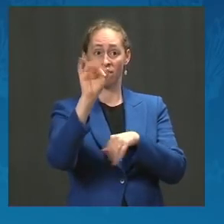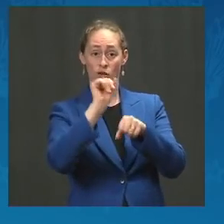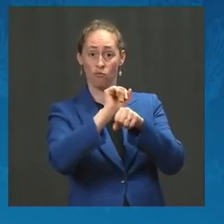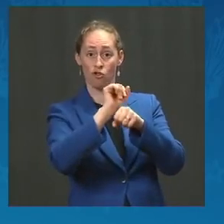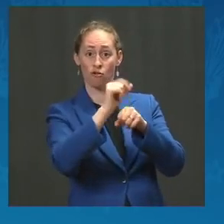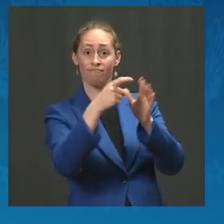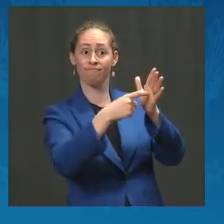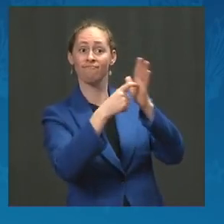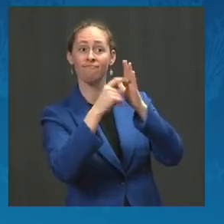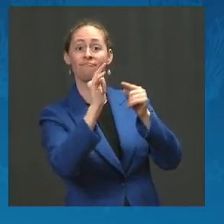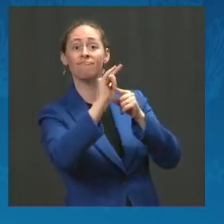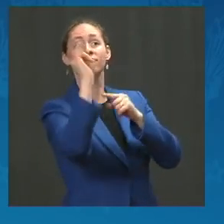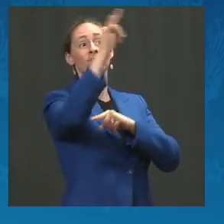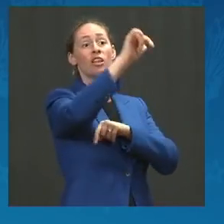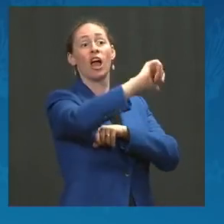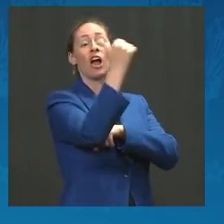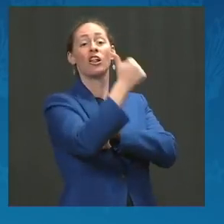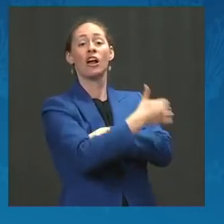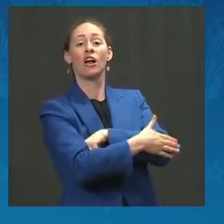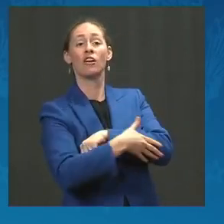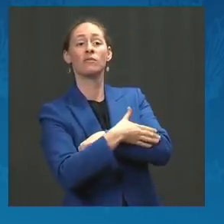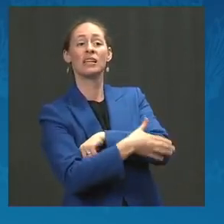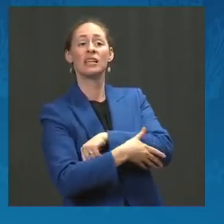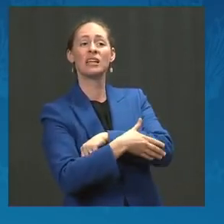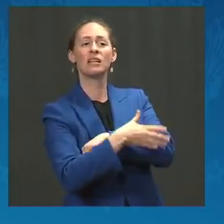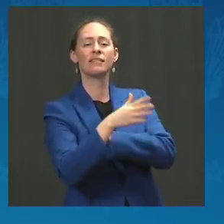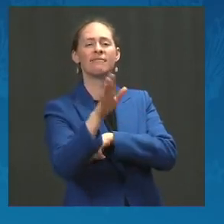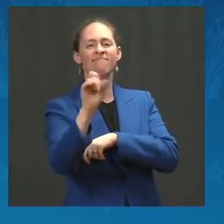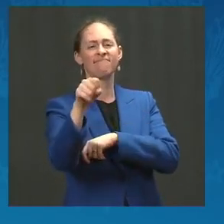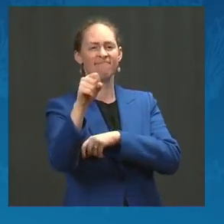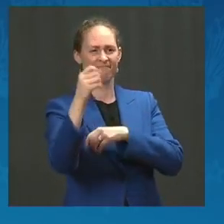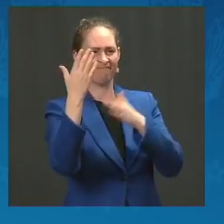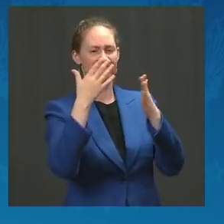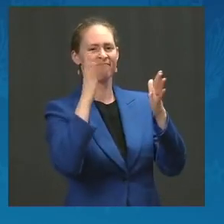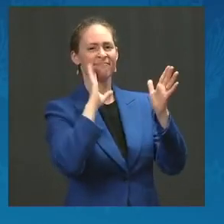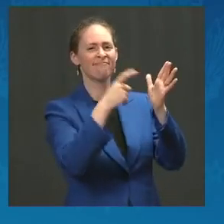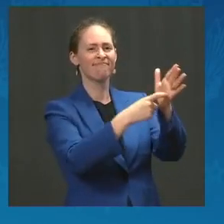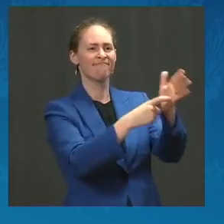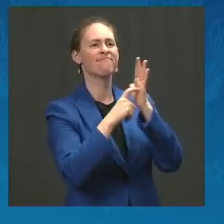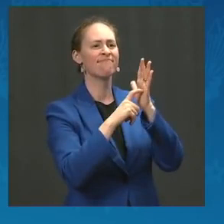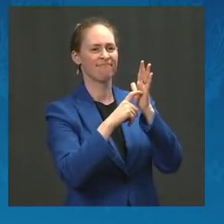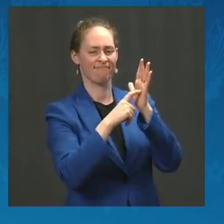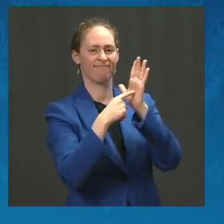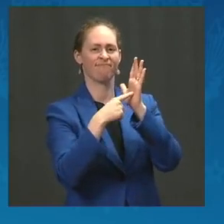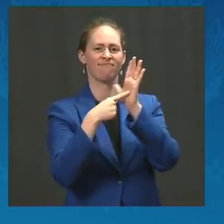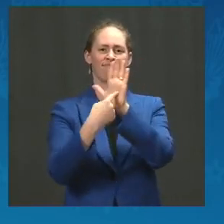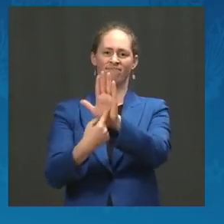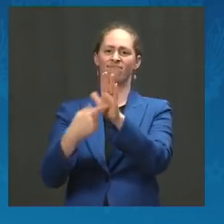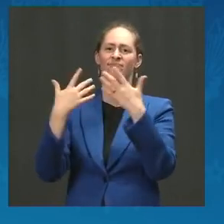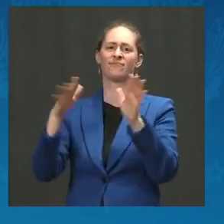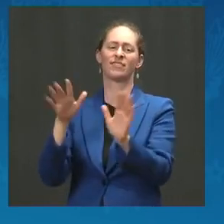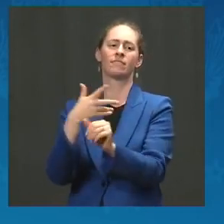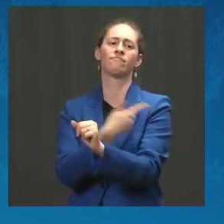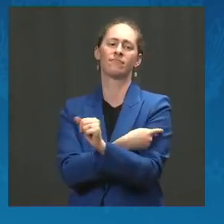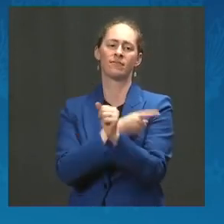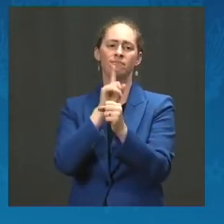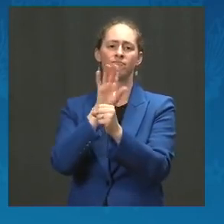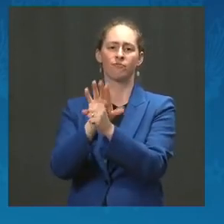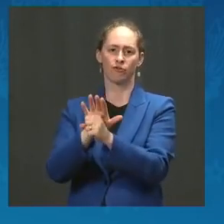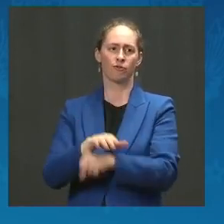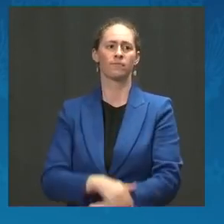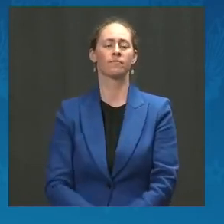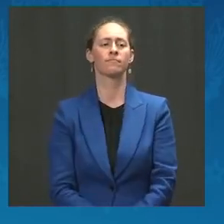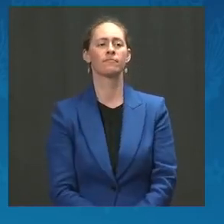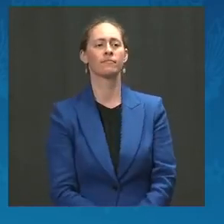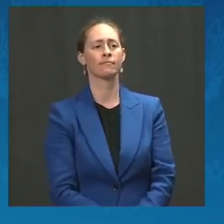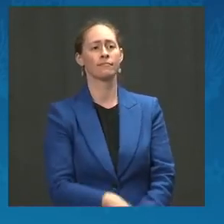be able to say, yeah, I got tested. You got to provide proof. My guess is if we don't start to make more progress, a lot of businesses and a